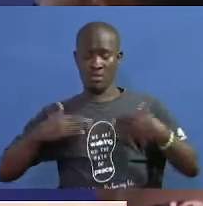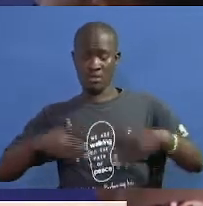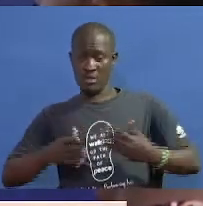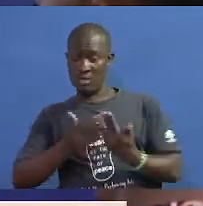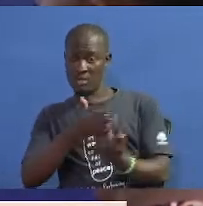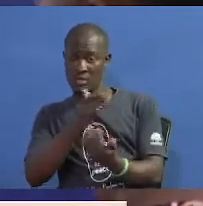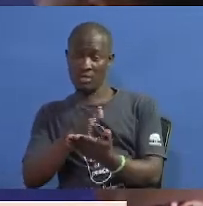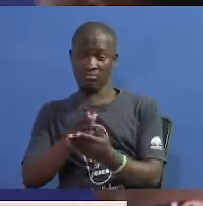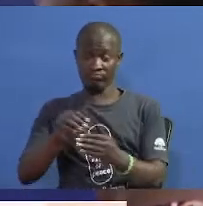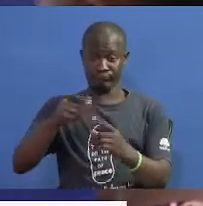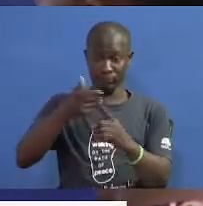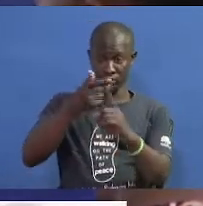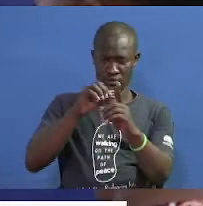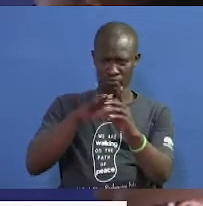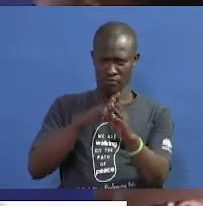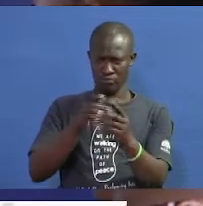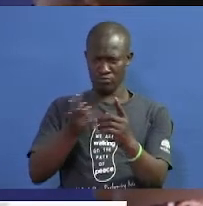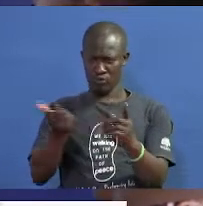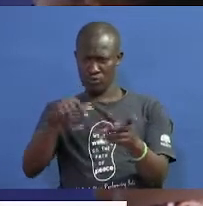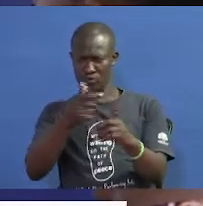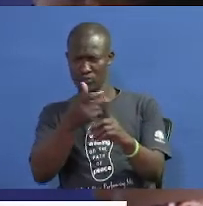providers that are coming from those counties